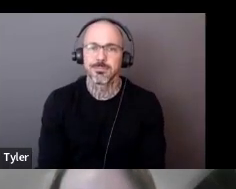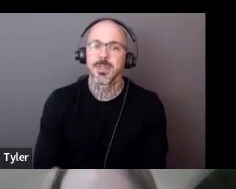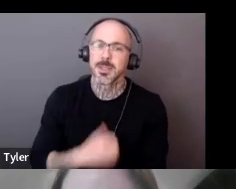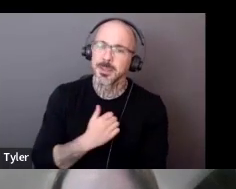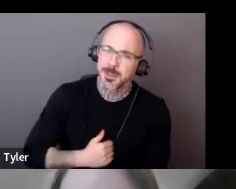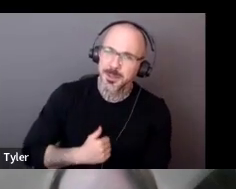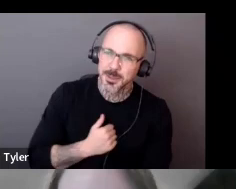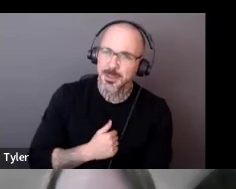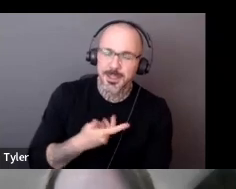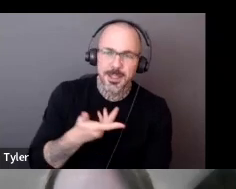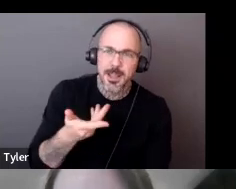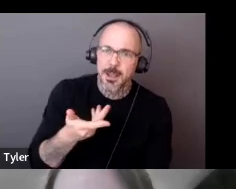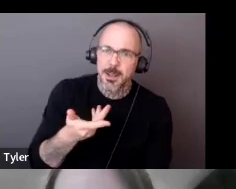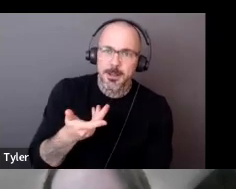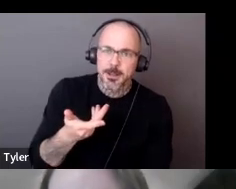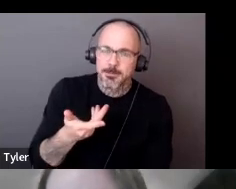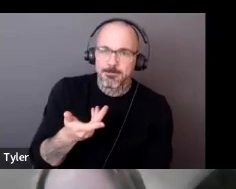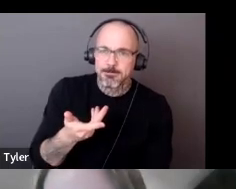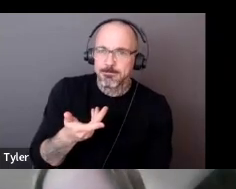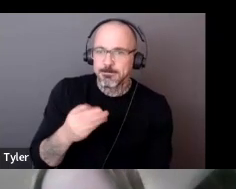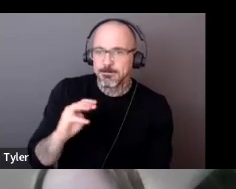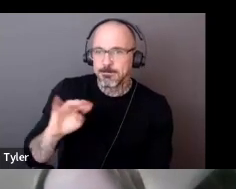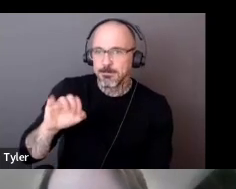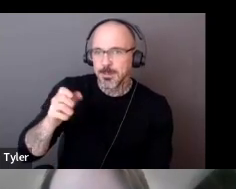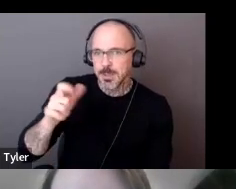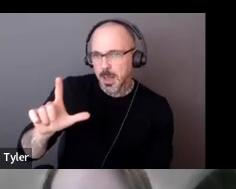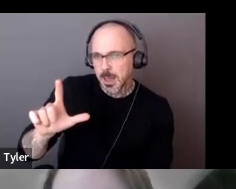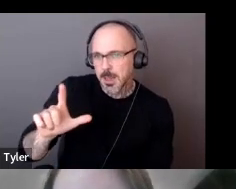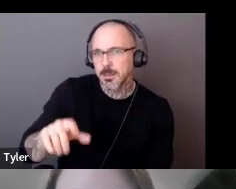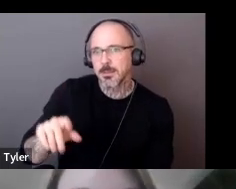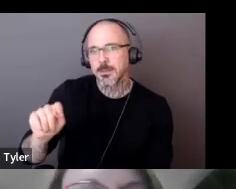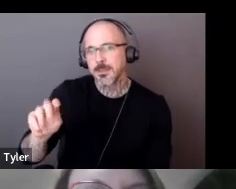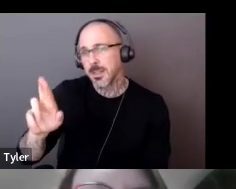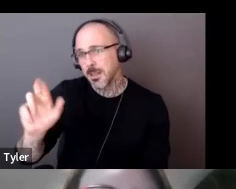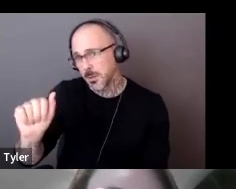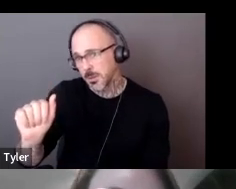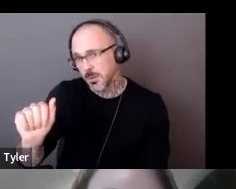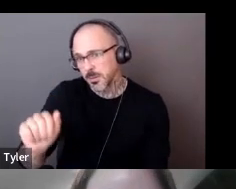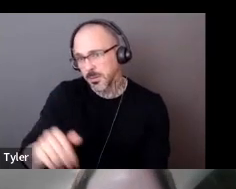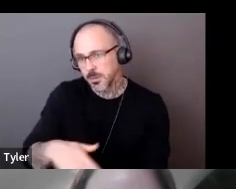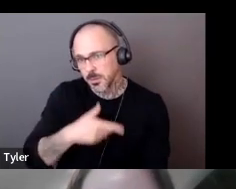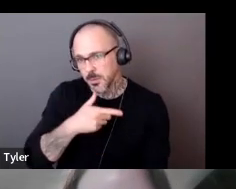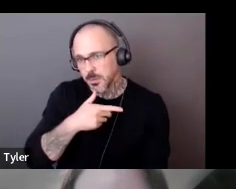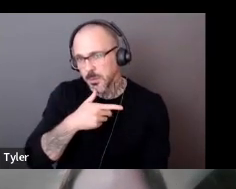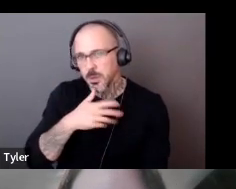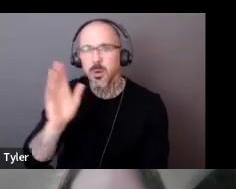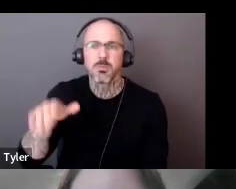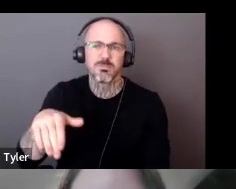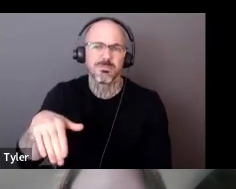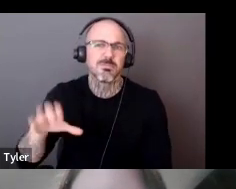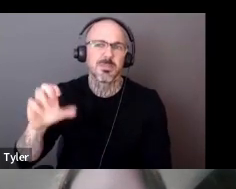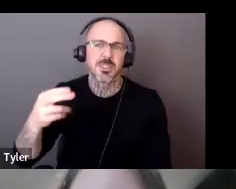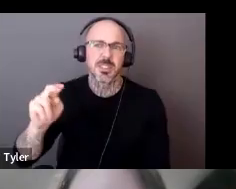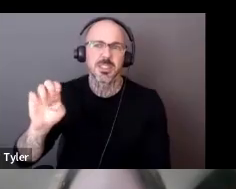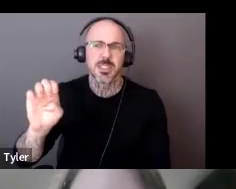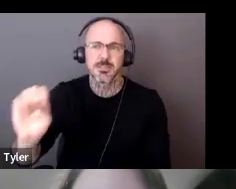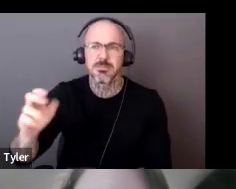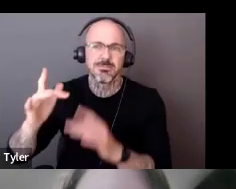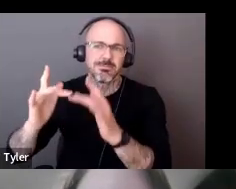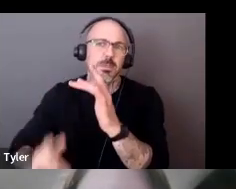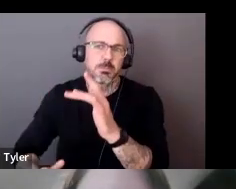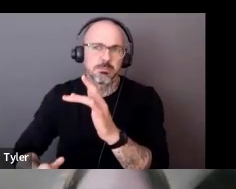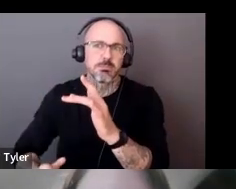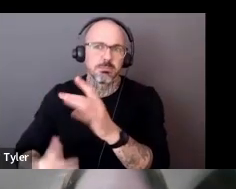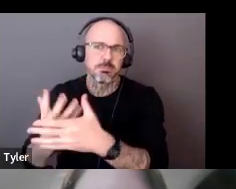Sorry, I'm not sure if either Michael or Tara. Oh, there we go. I think we've lost that